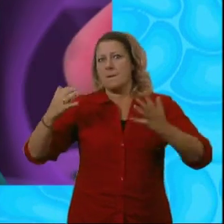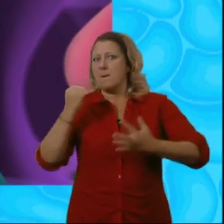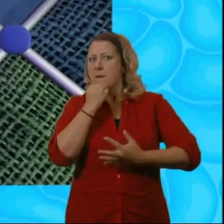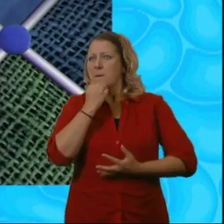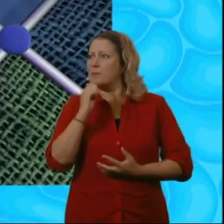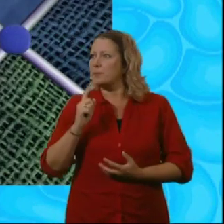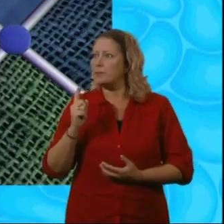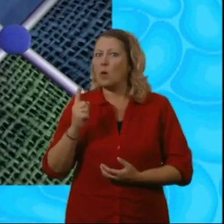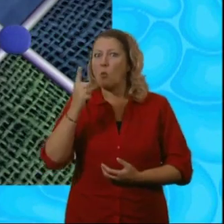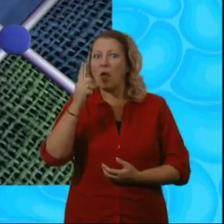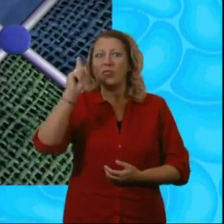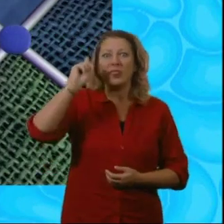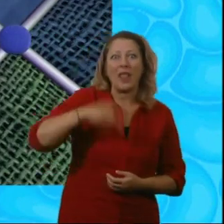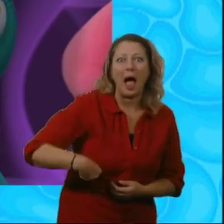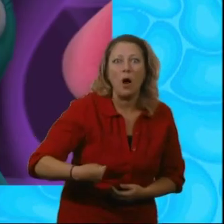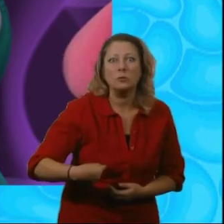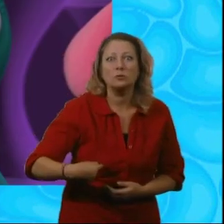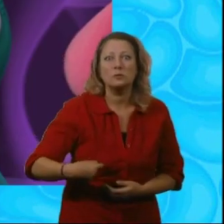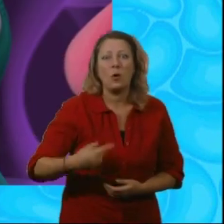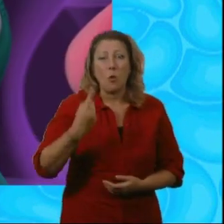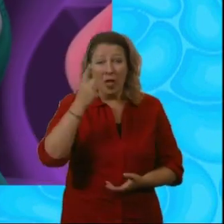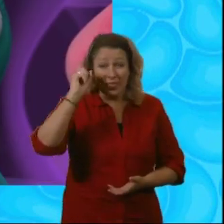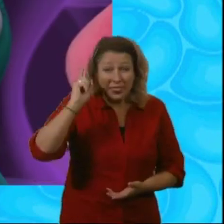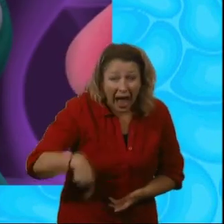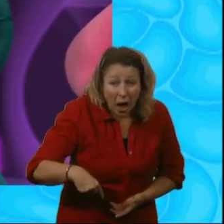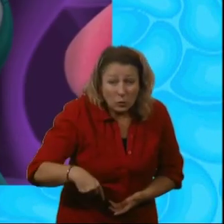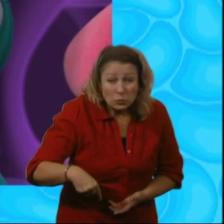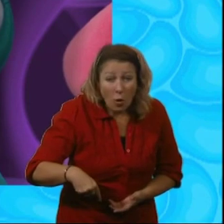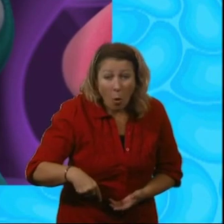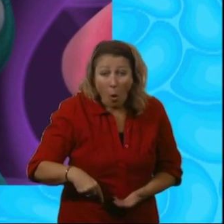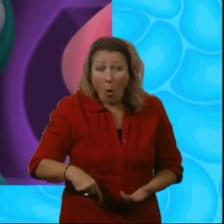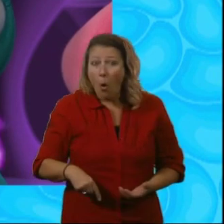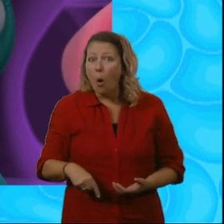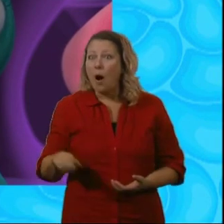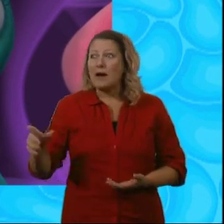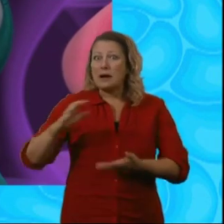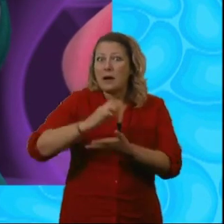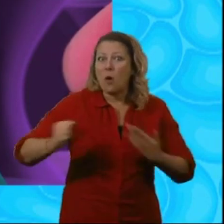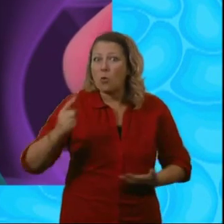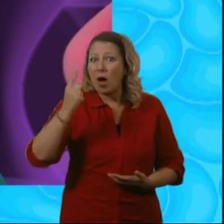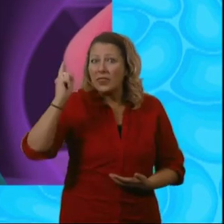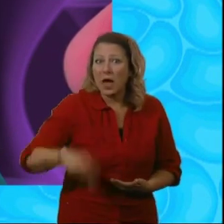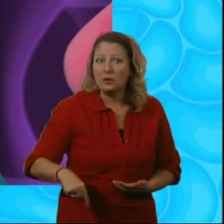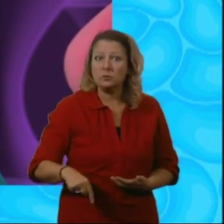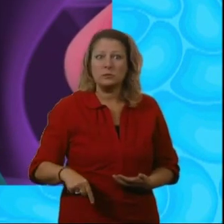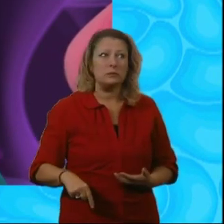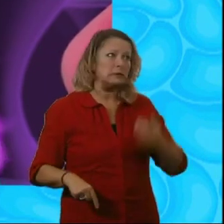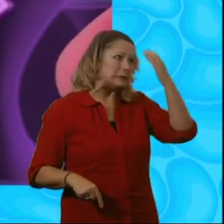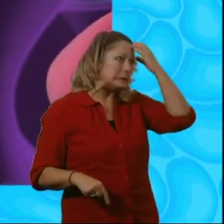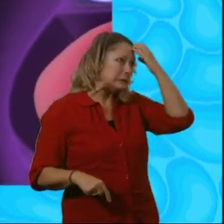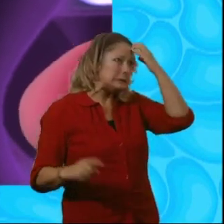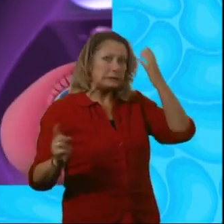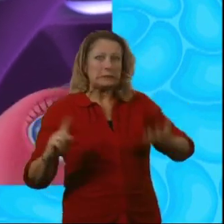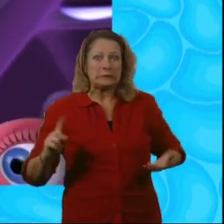us. 1,000. 1,000? If the number taker is taking things from 1,000, anything